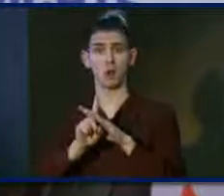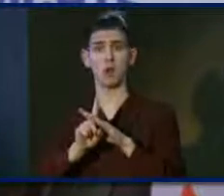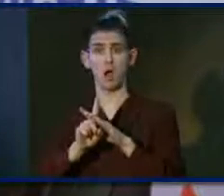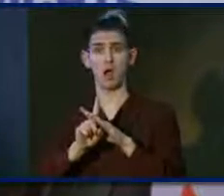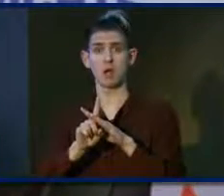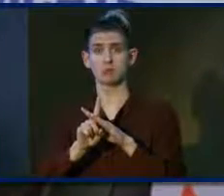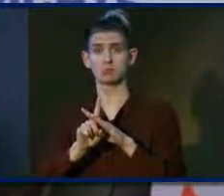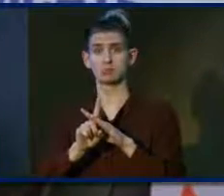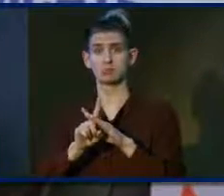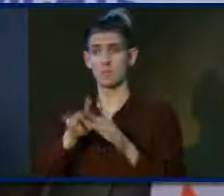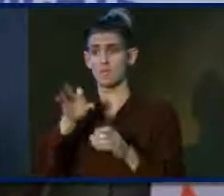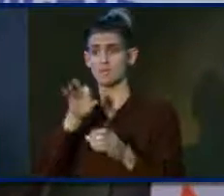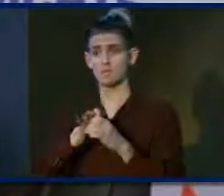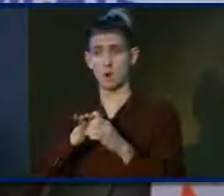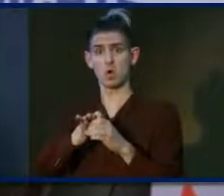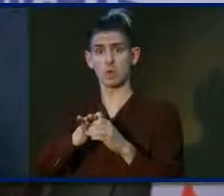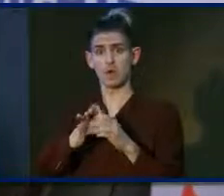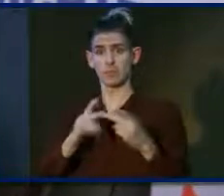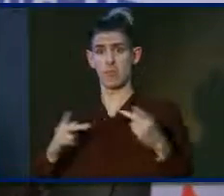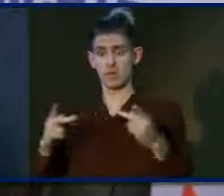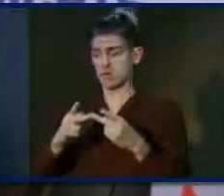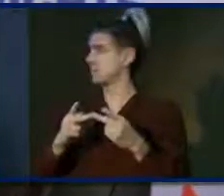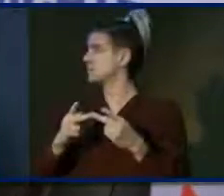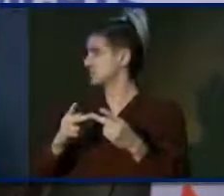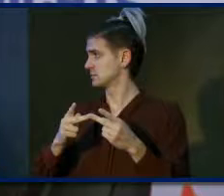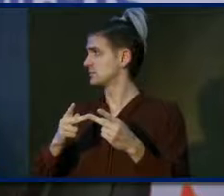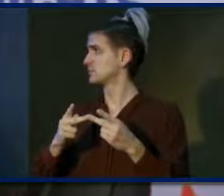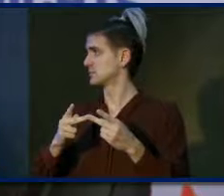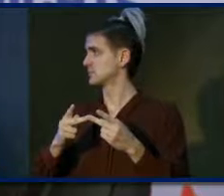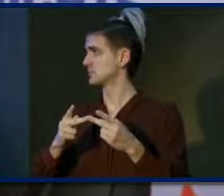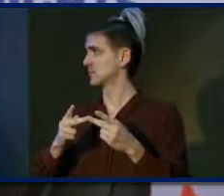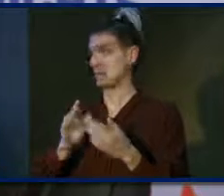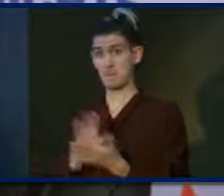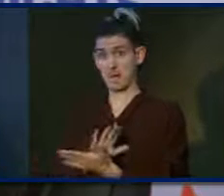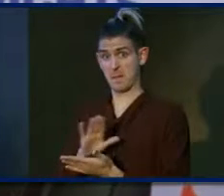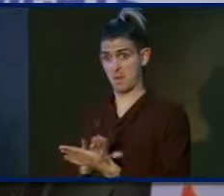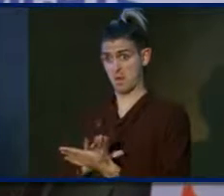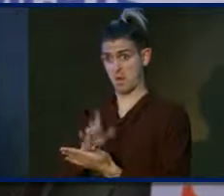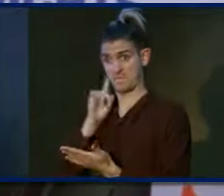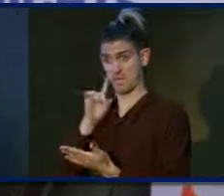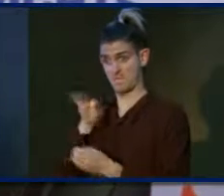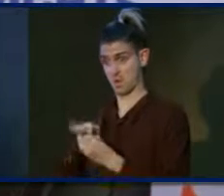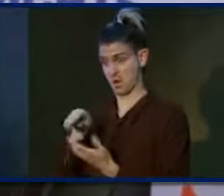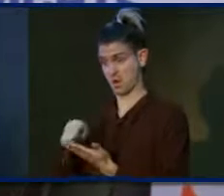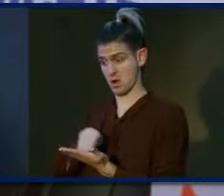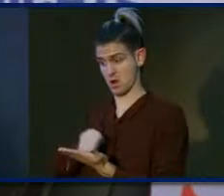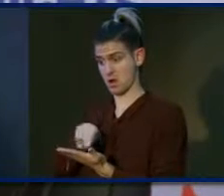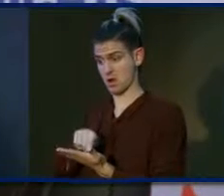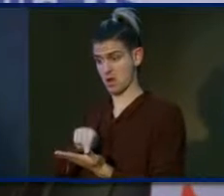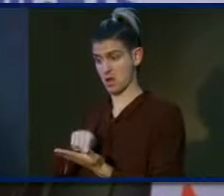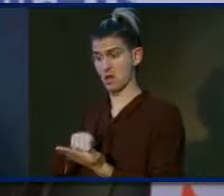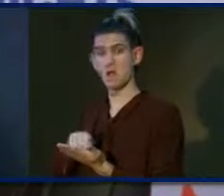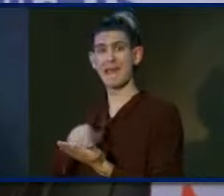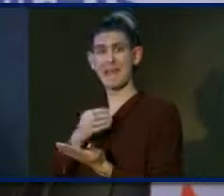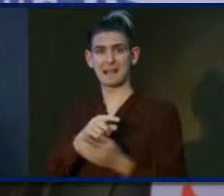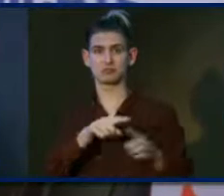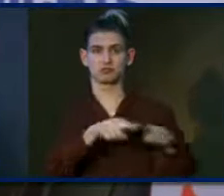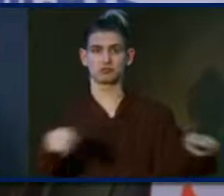screen readers. Those websites need to be accessible for screen readers.